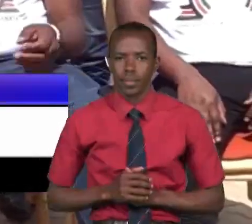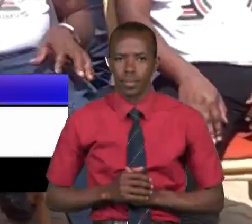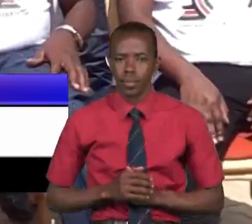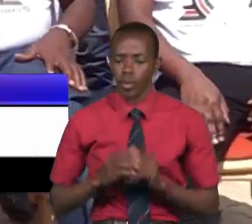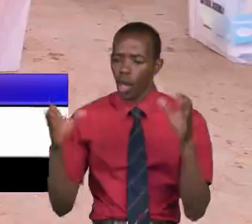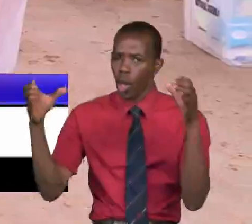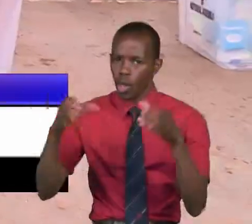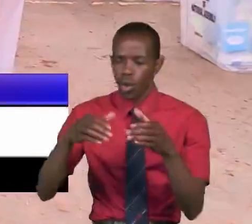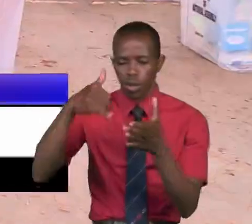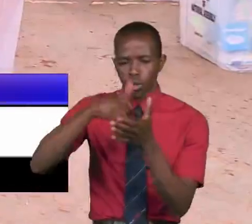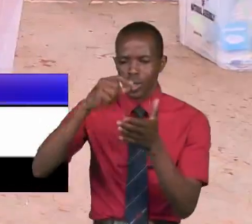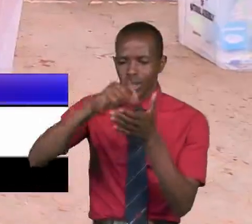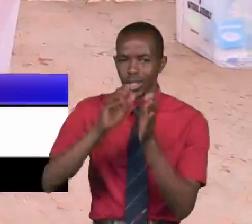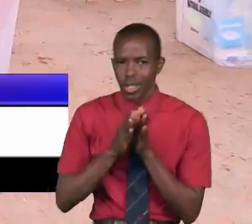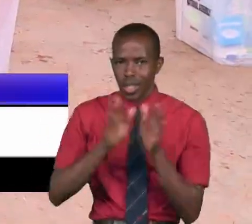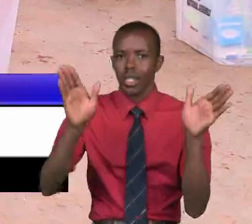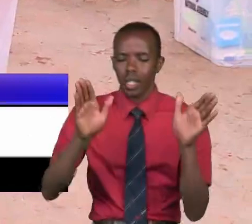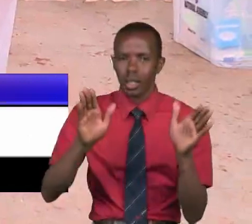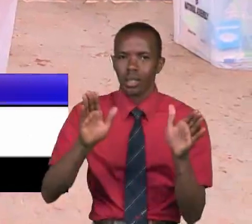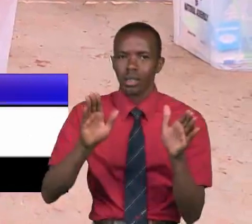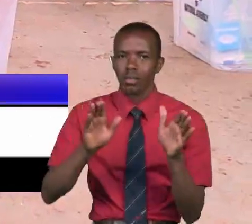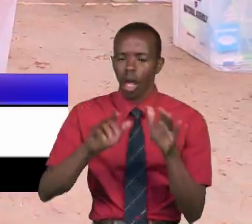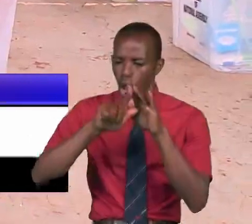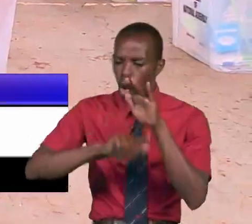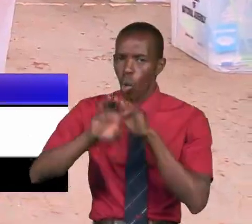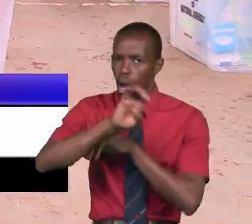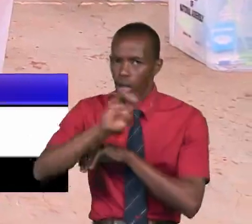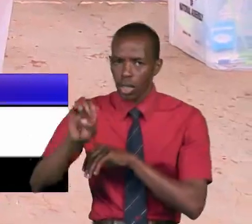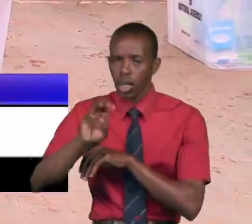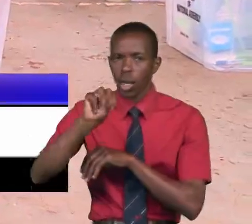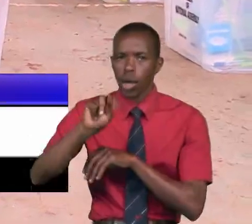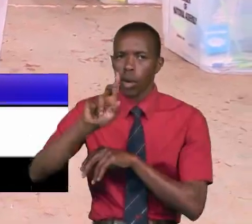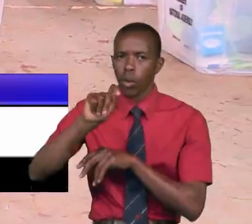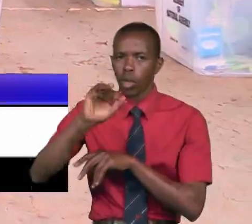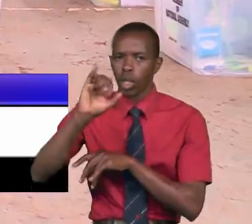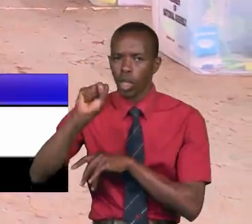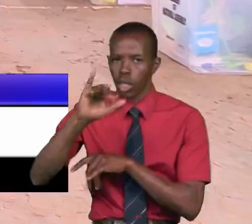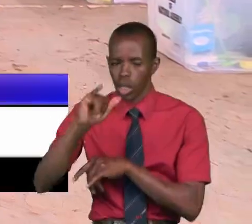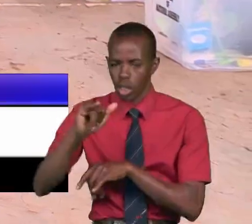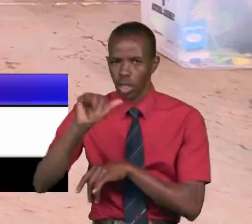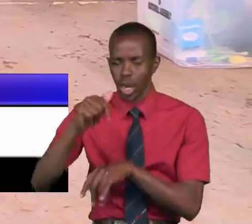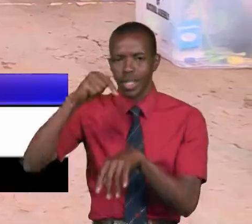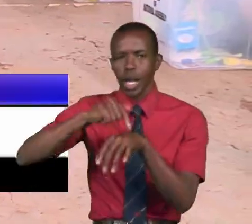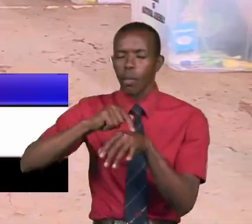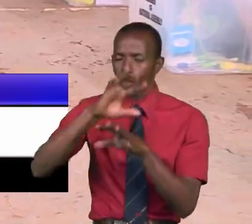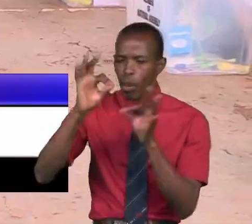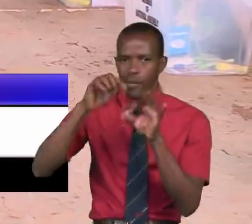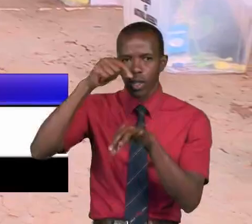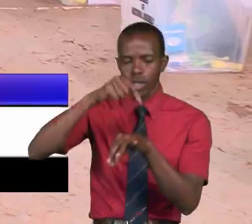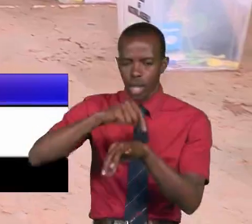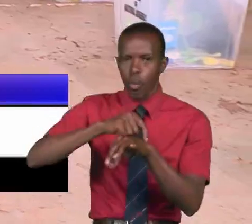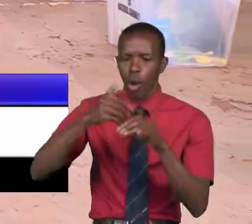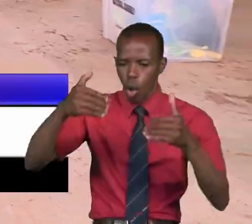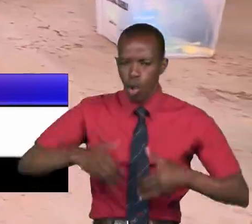The group led by the Secretary General Lower Eastern Sila Mutisia says it's time for the youth to be united and speak